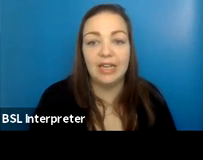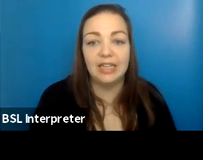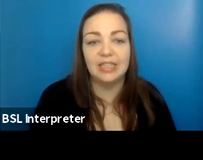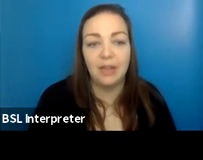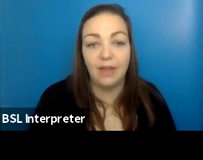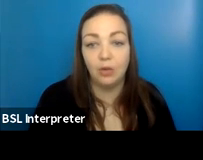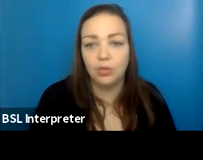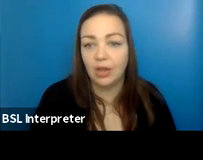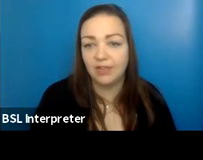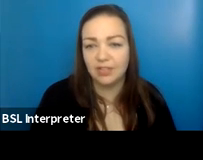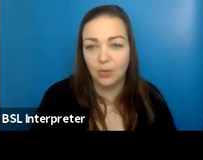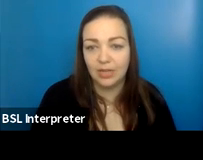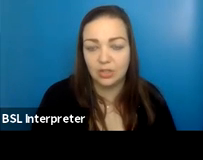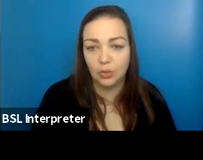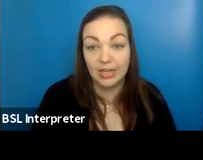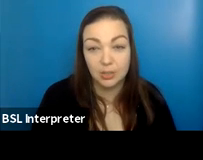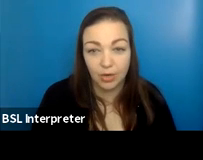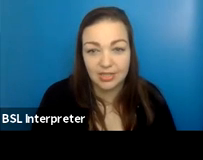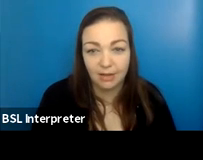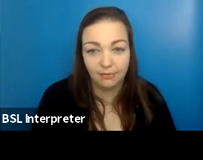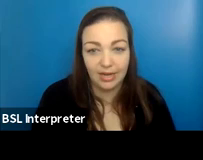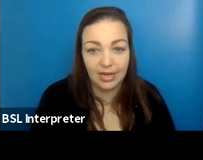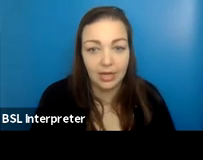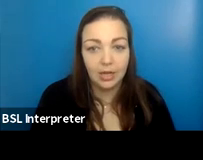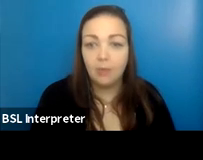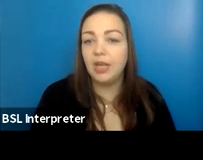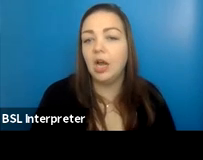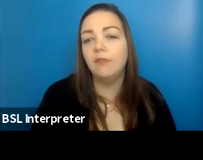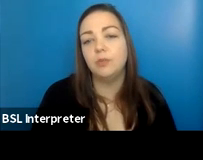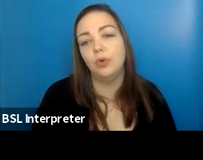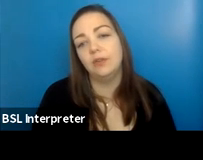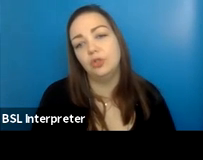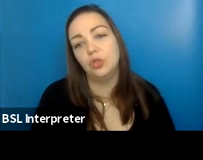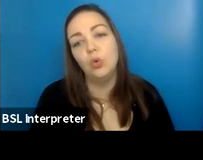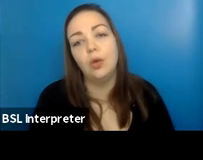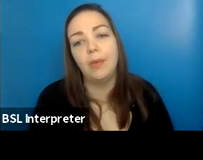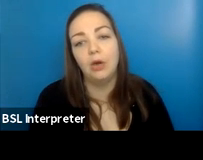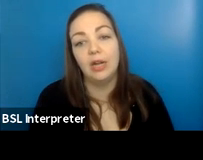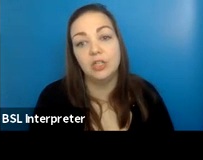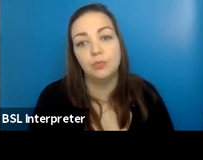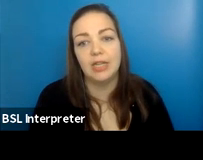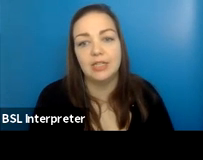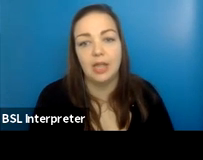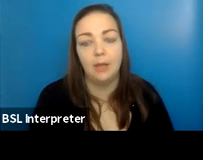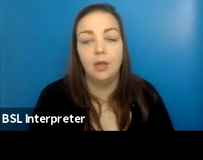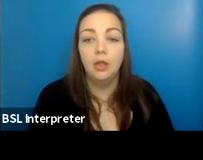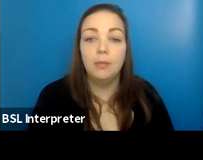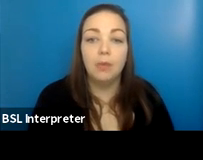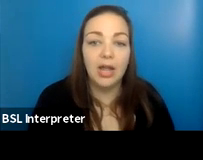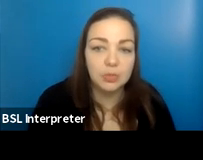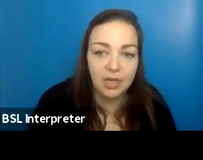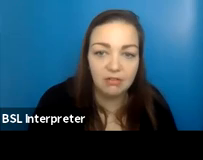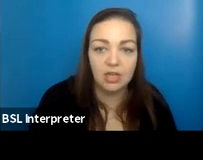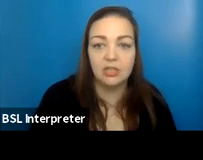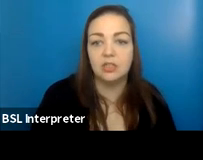about feeling safe and also having somewhere to express that feeling, being comfortable enough to talk about and express